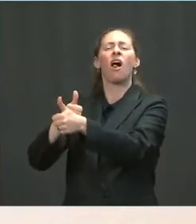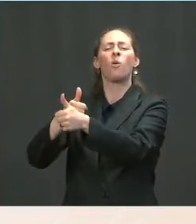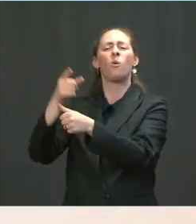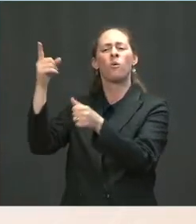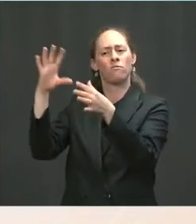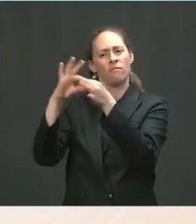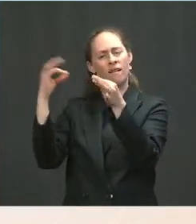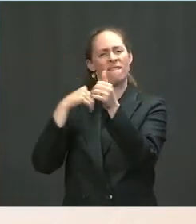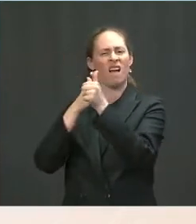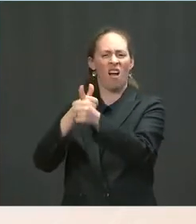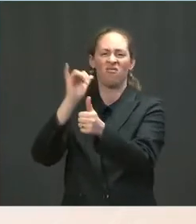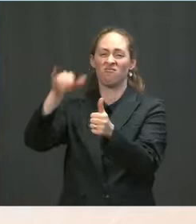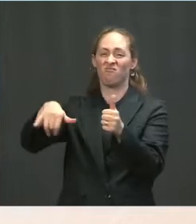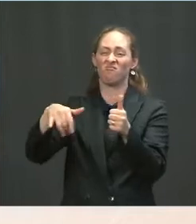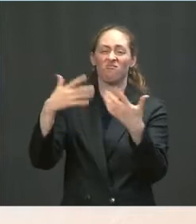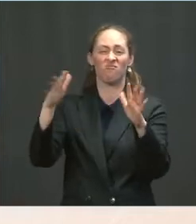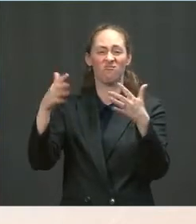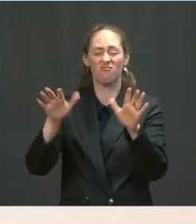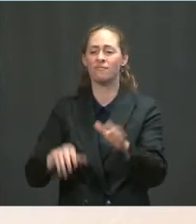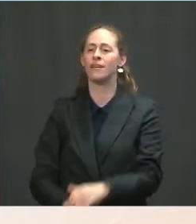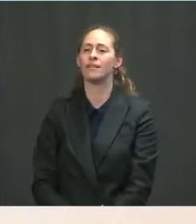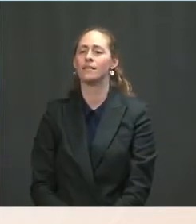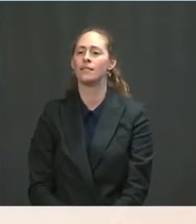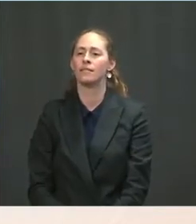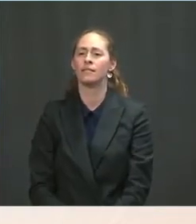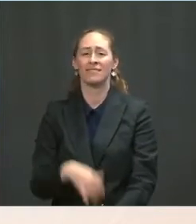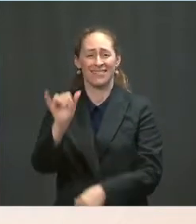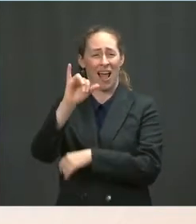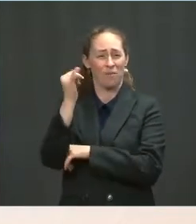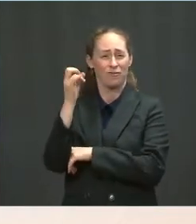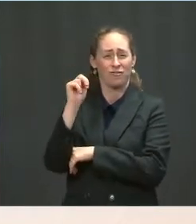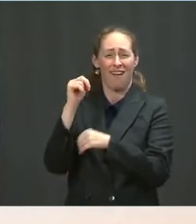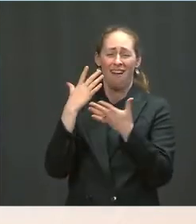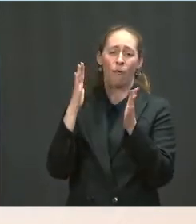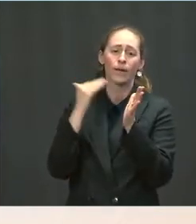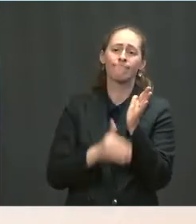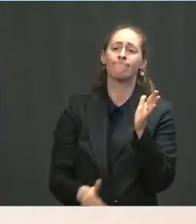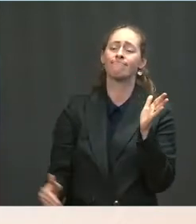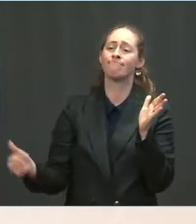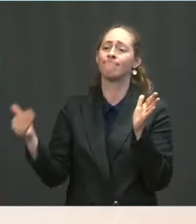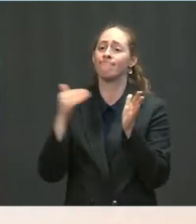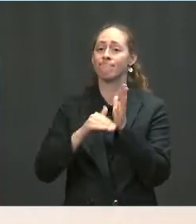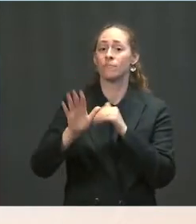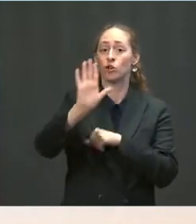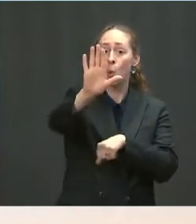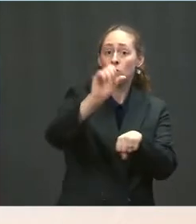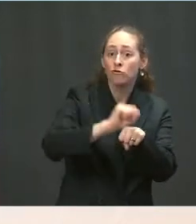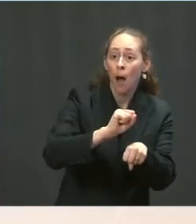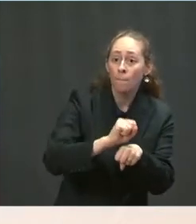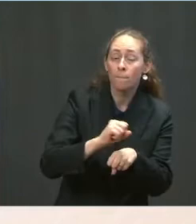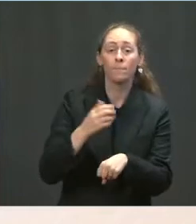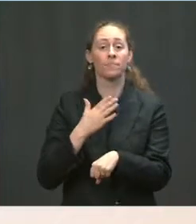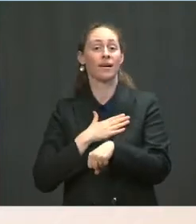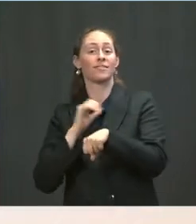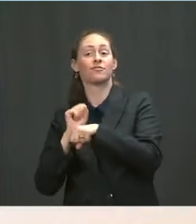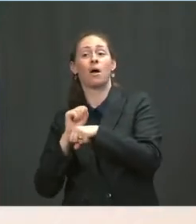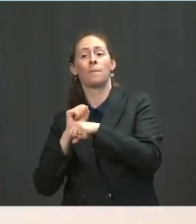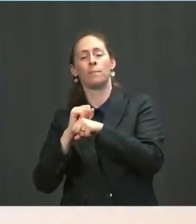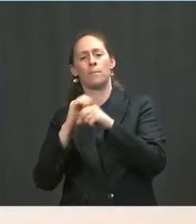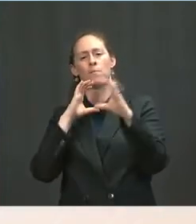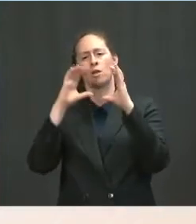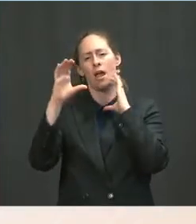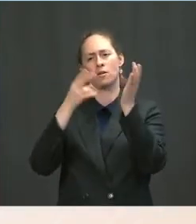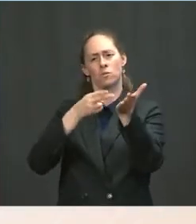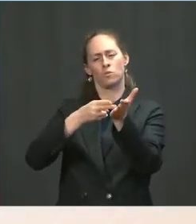said earlier this week. Look, the job of all of us in this room is to communicate the truth about where we are in the pandemic. And this is